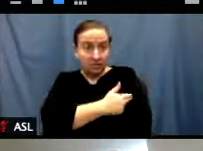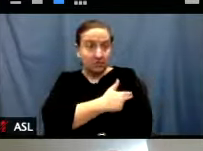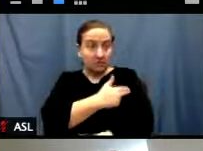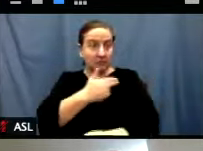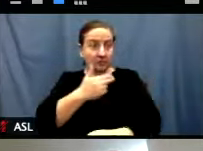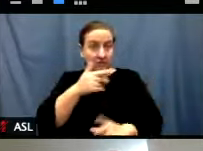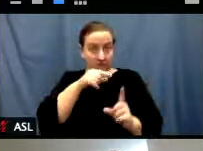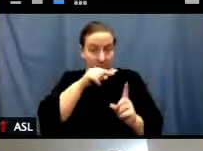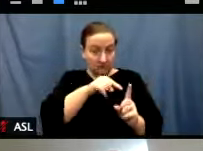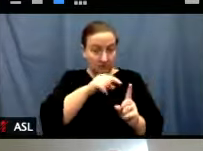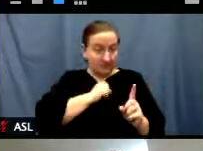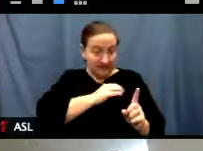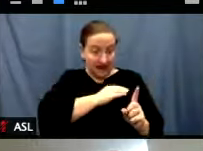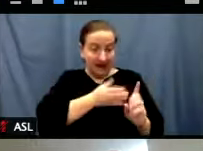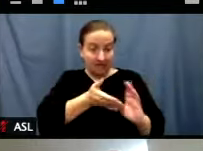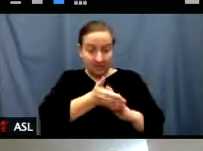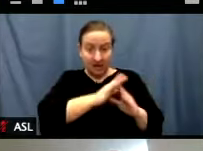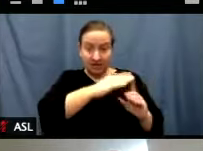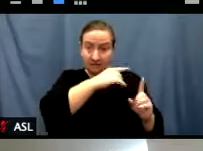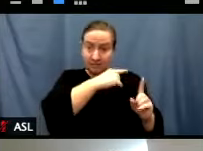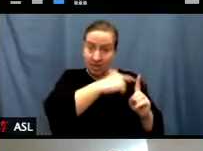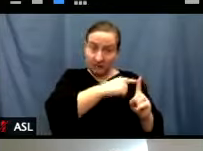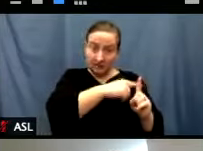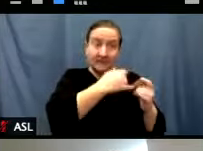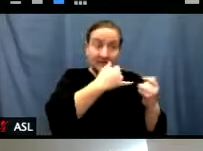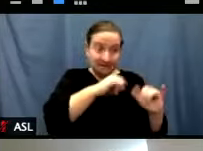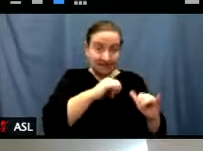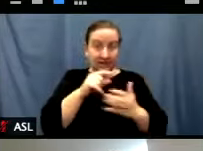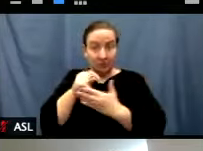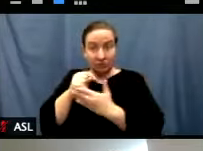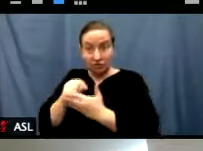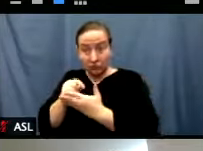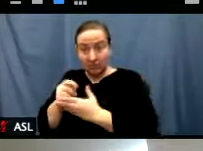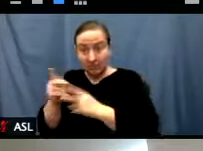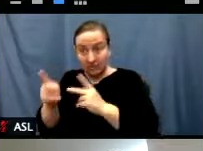test positive still treat patients like we're hearing in Utah?